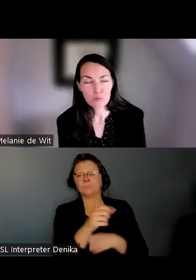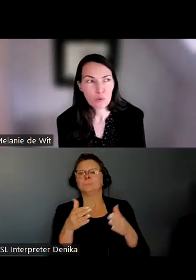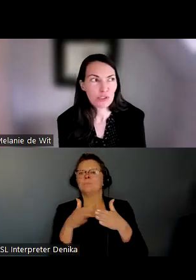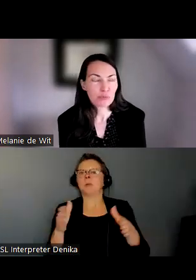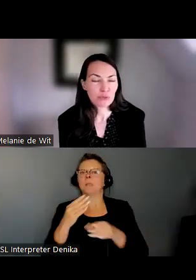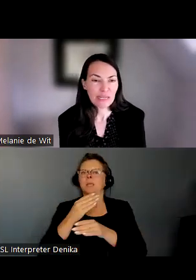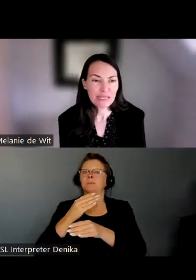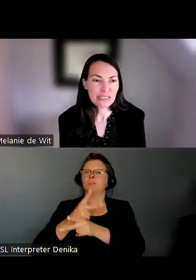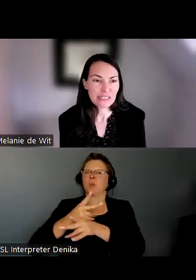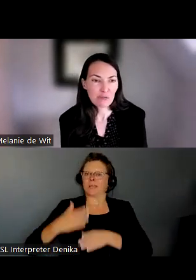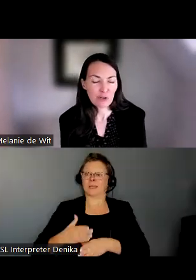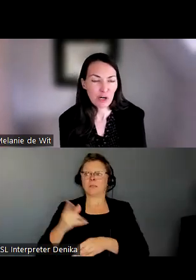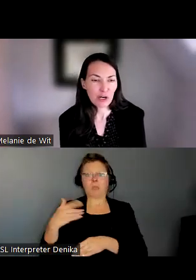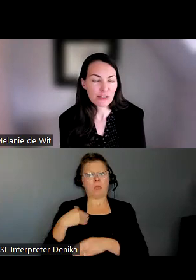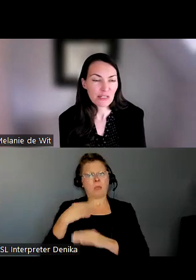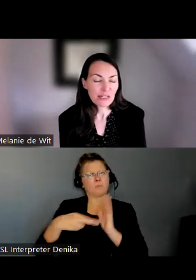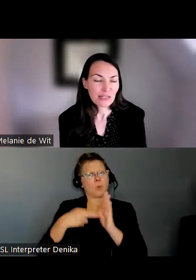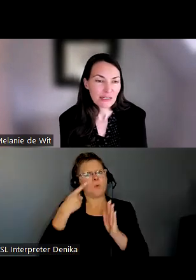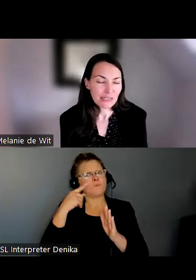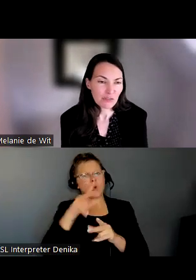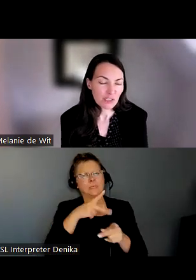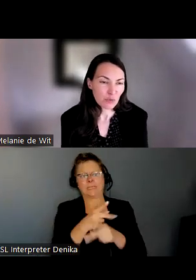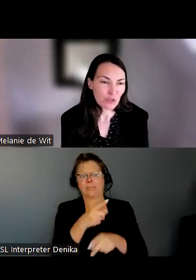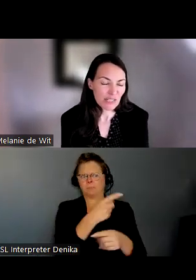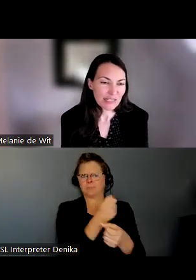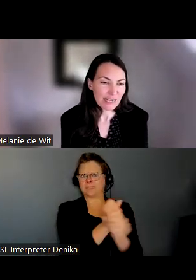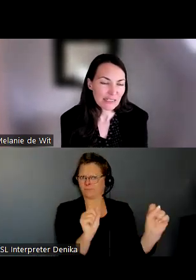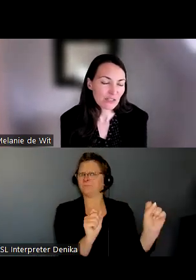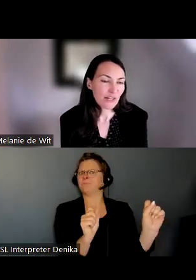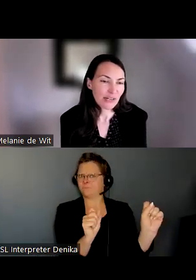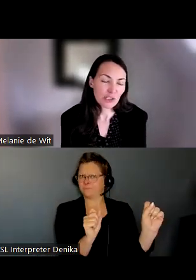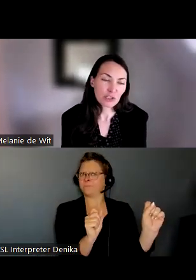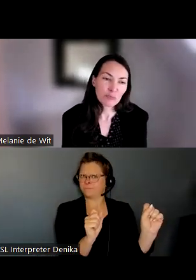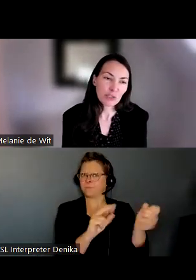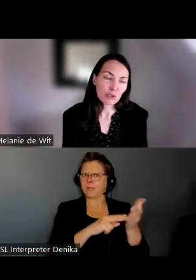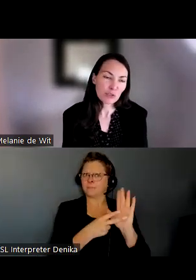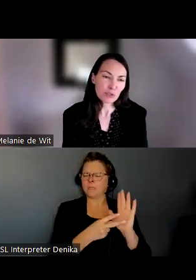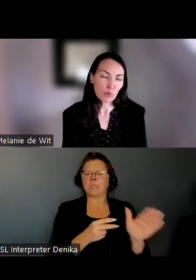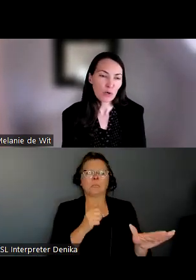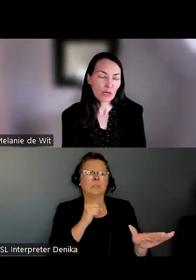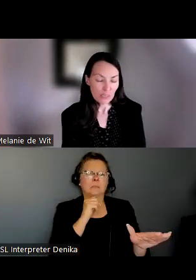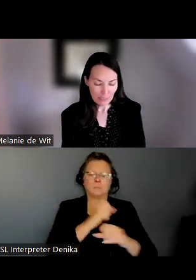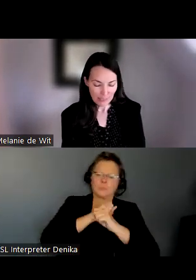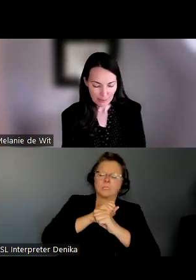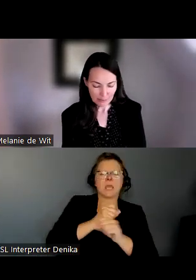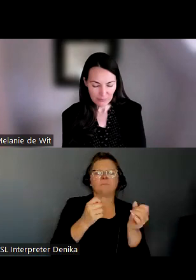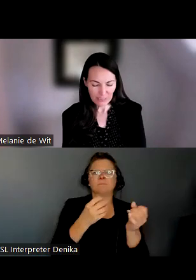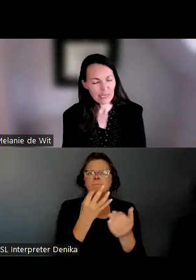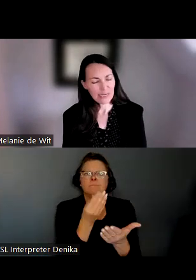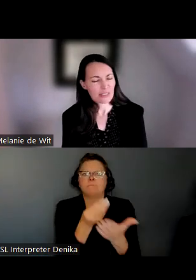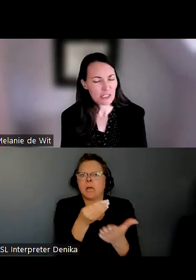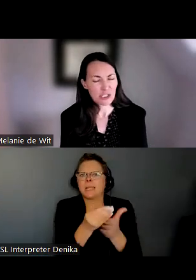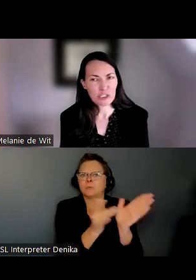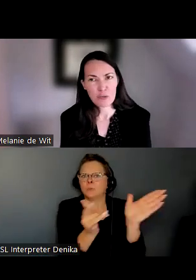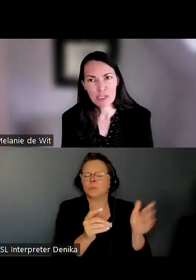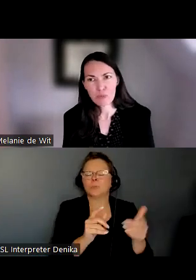has a role to play to safeguard individuals against financial abuse or